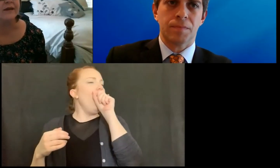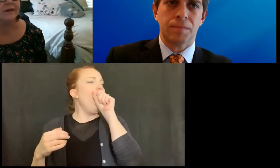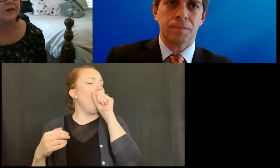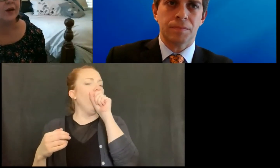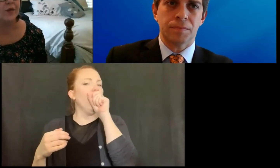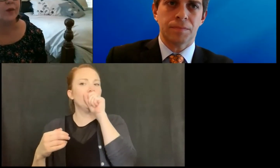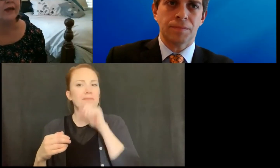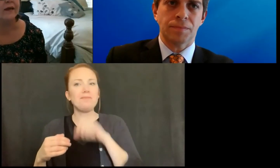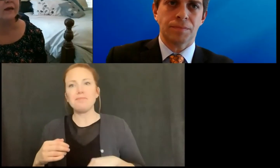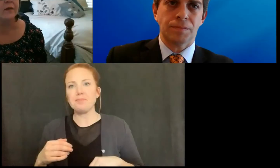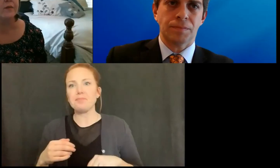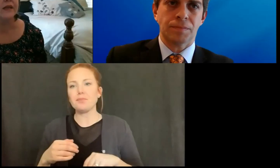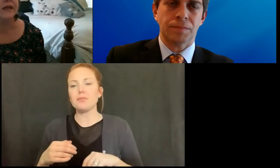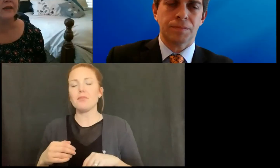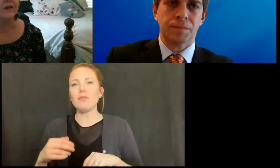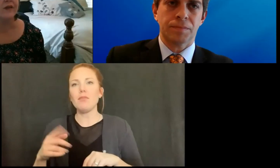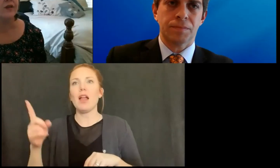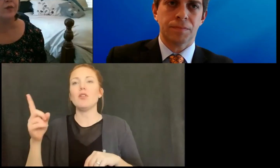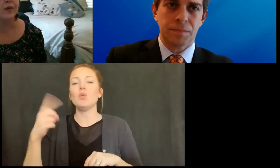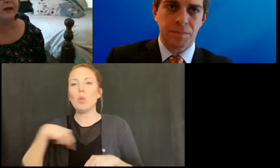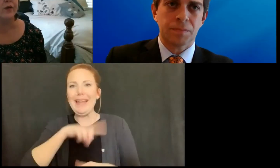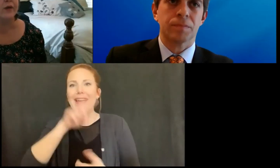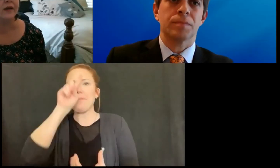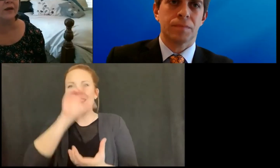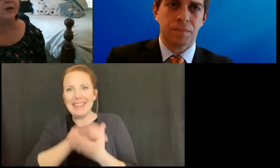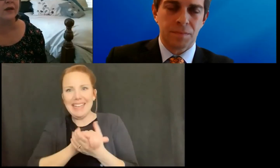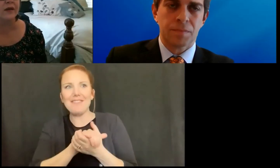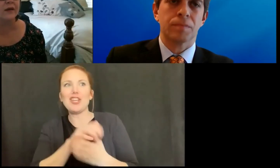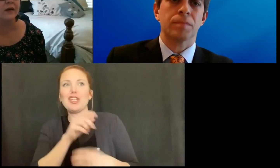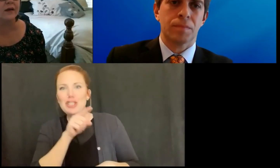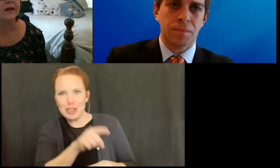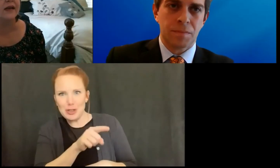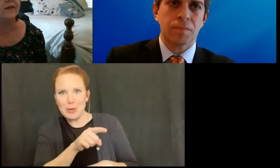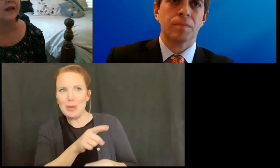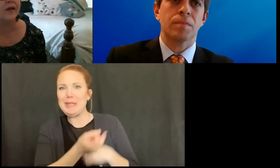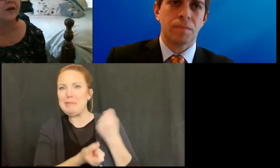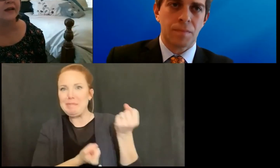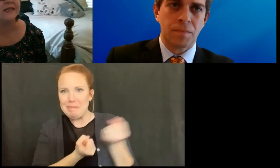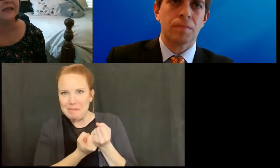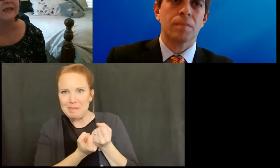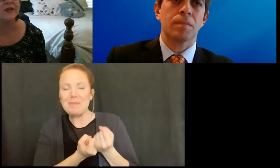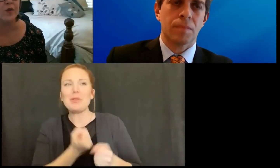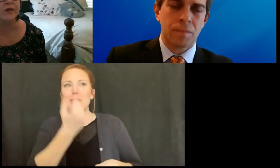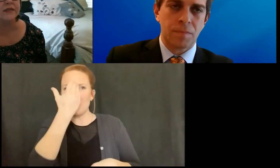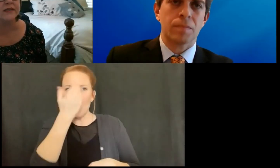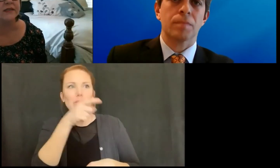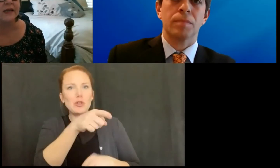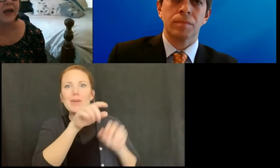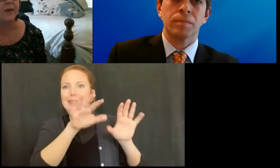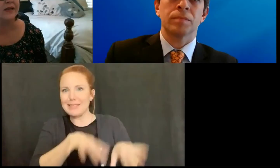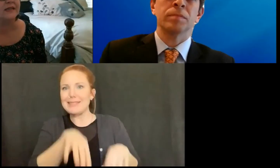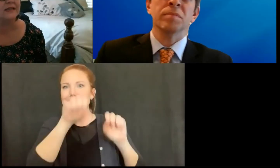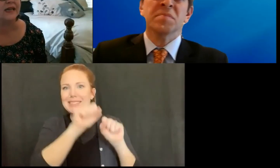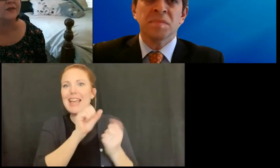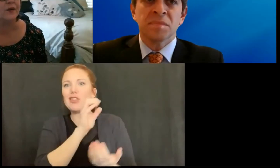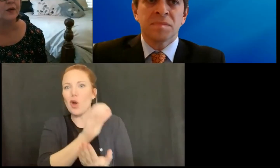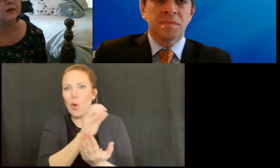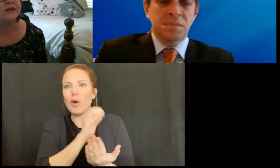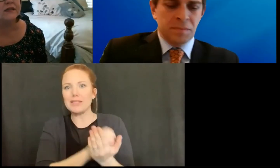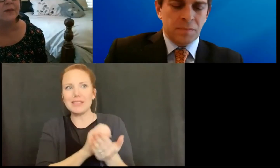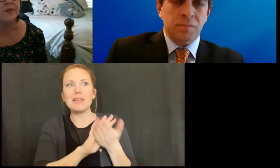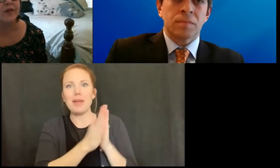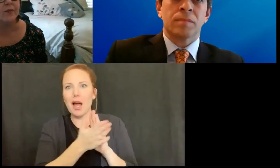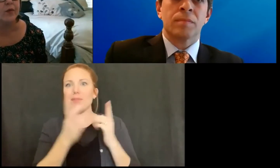that, we believe in you. We know you can get in there and take these courses and be